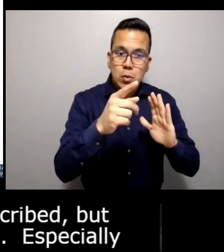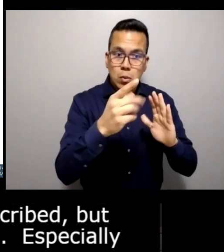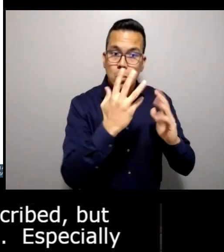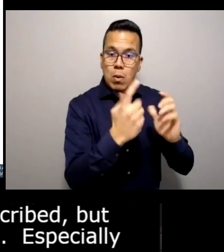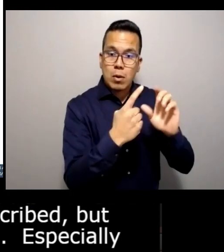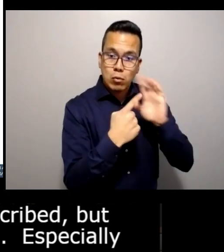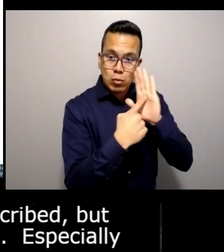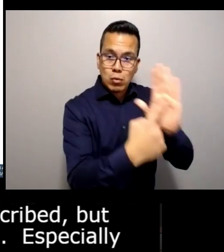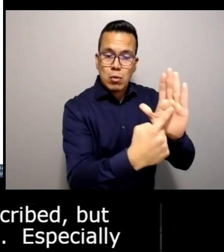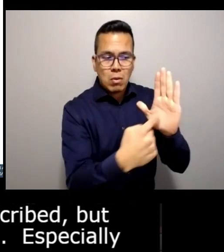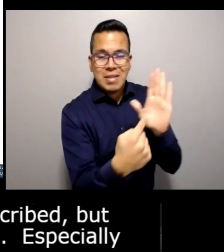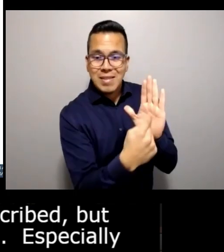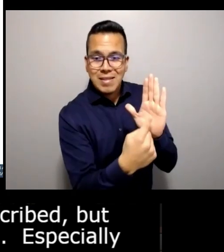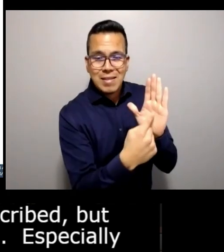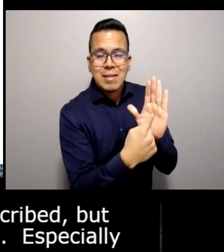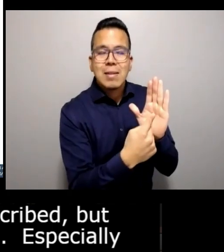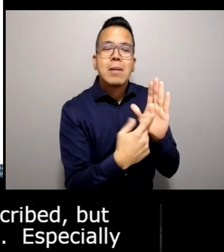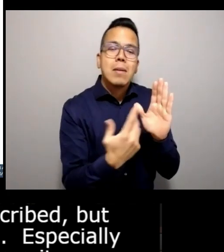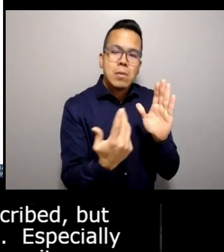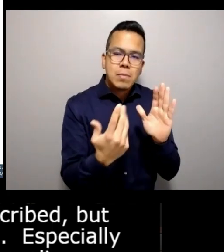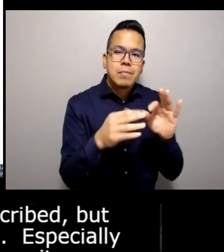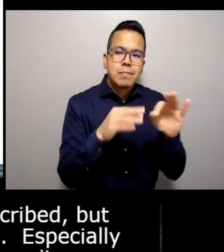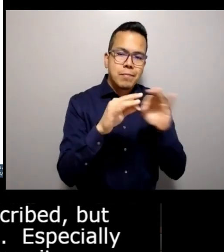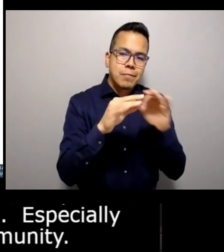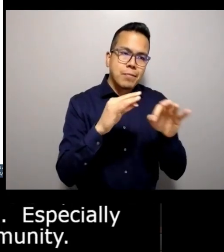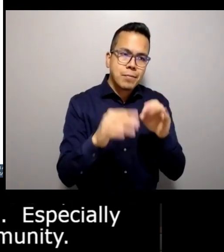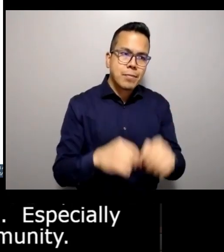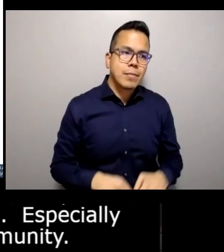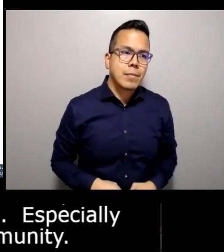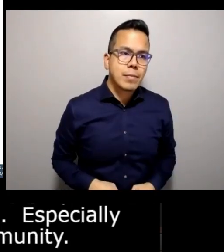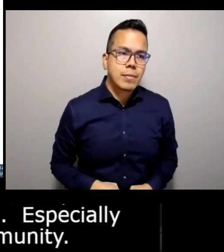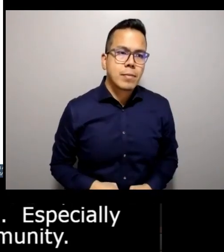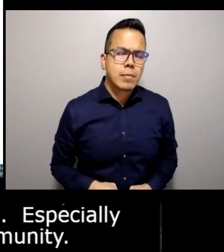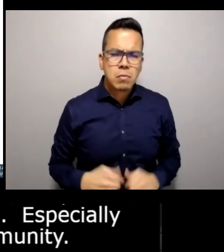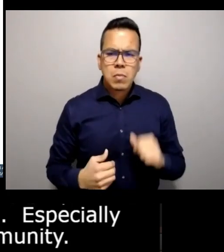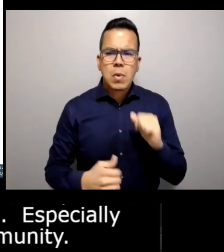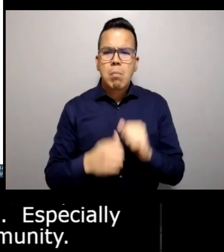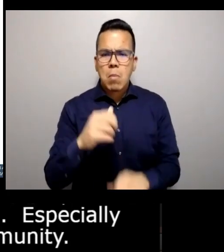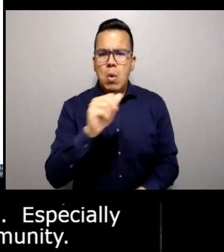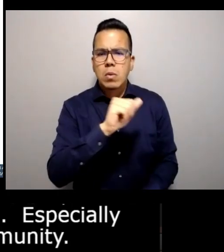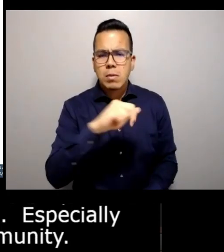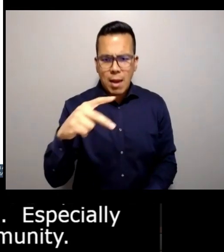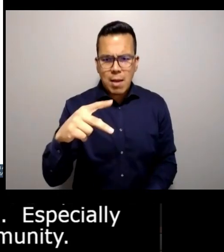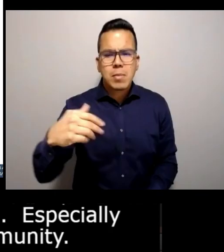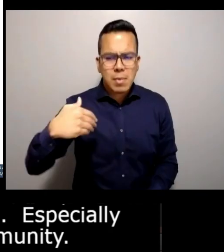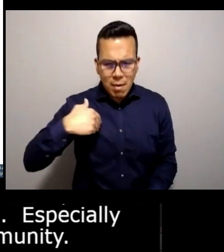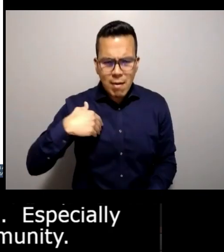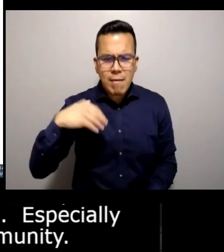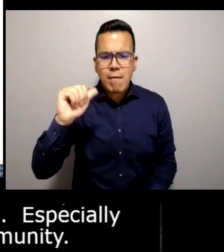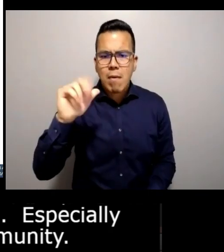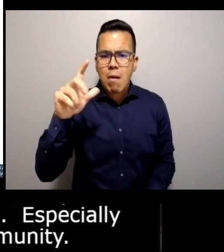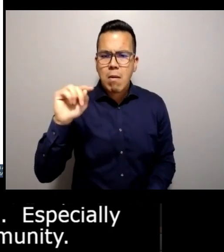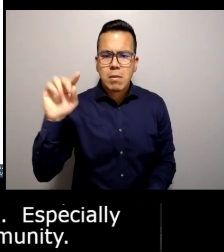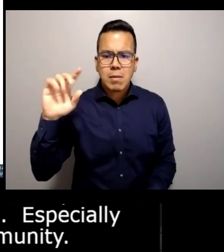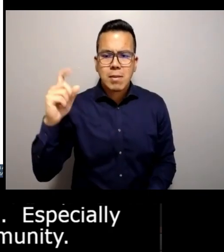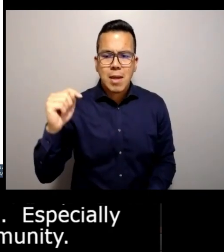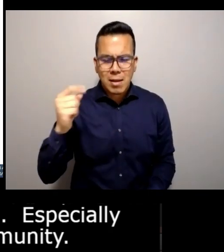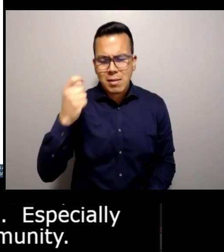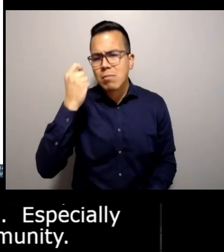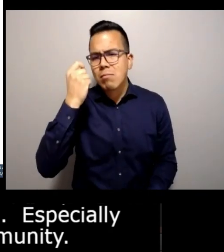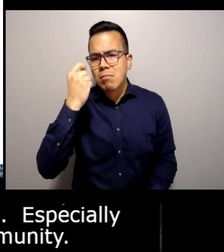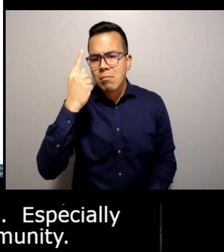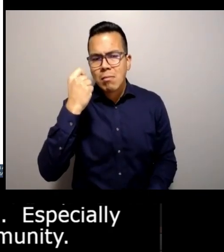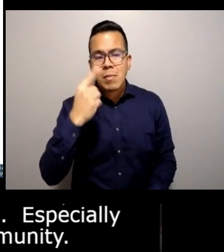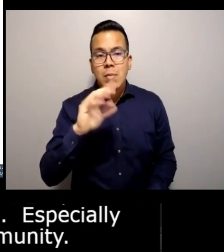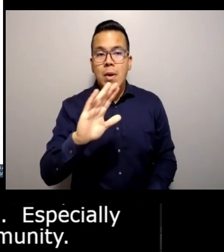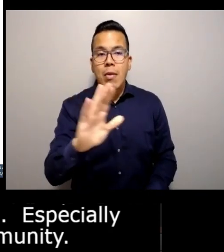Nearly every platform that accommodates images accommodates alt text, but they have varying ability of tools